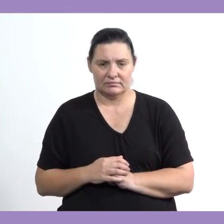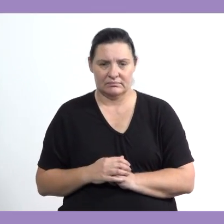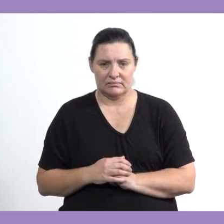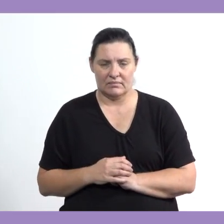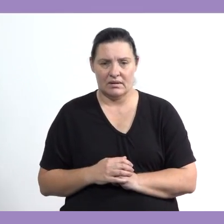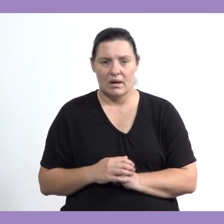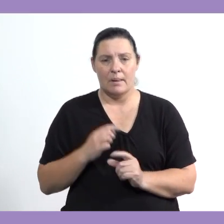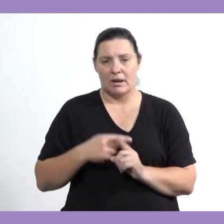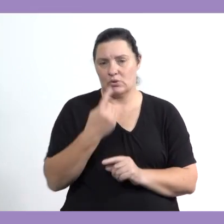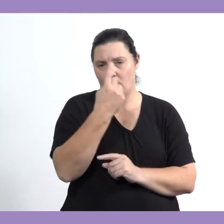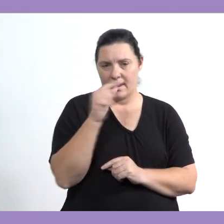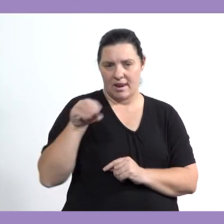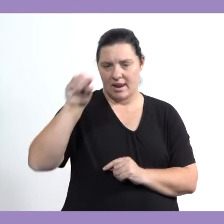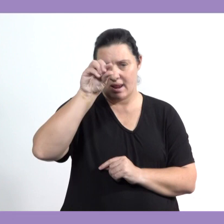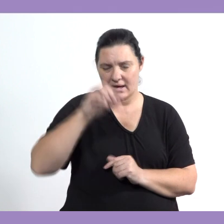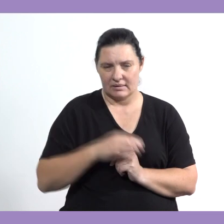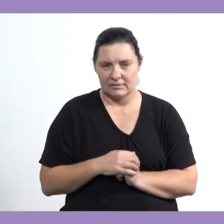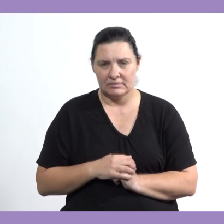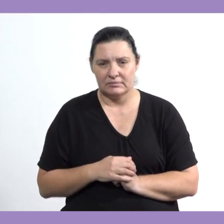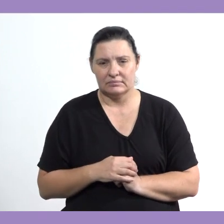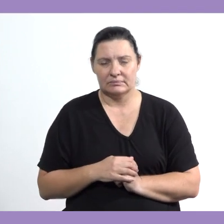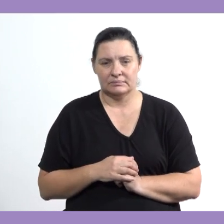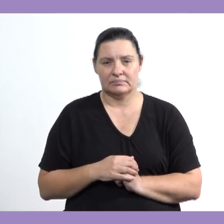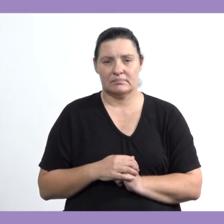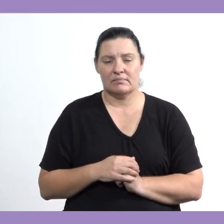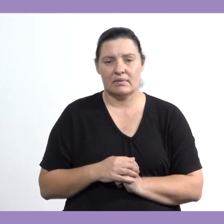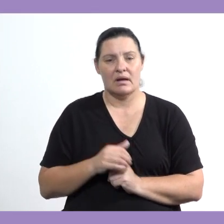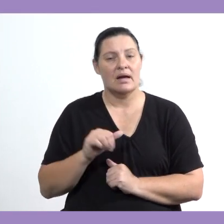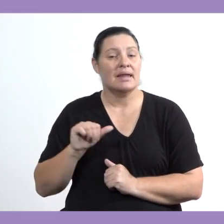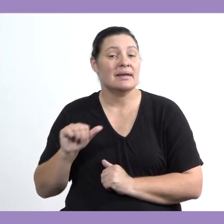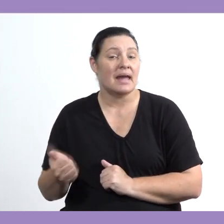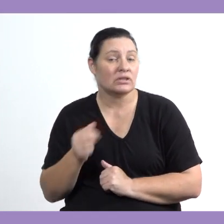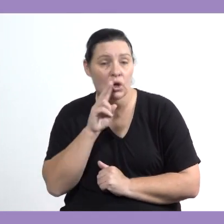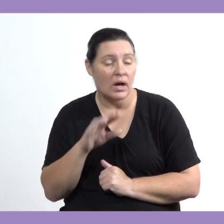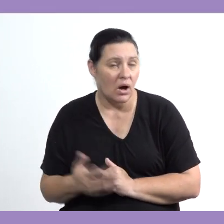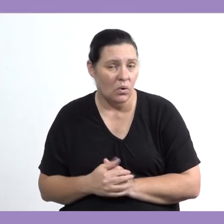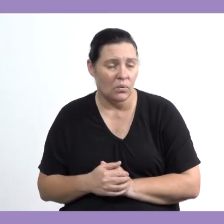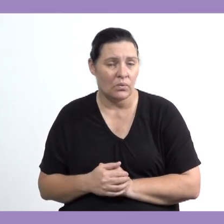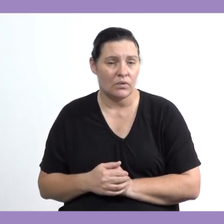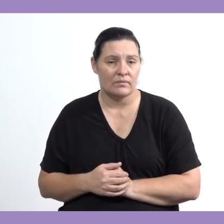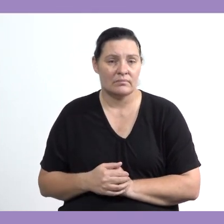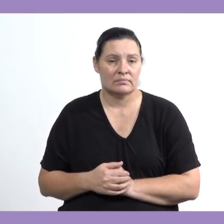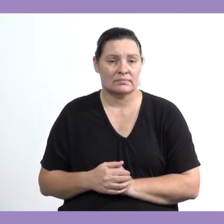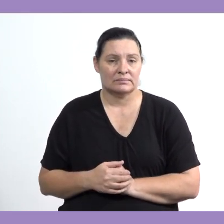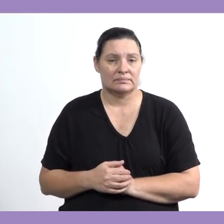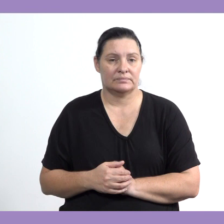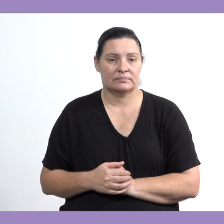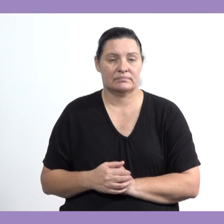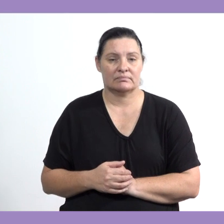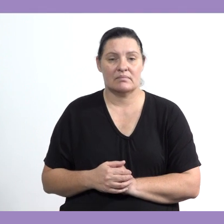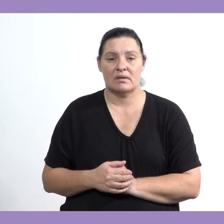multiplying that with another 5 blocks, and we are adding 1 more. And what do you think the next one is going to look